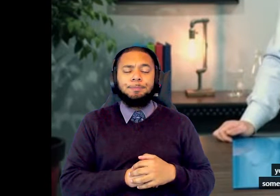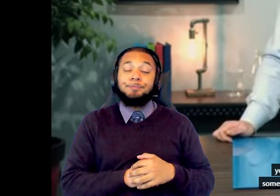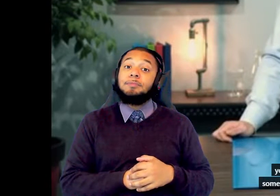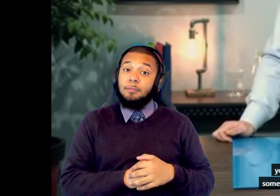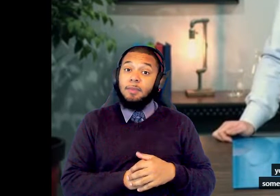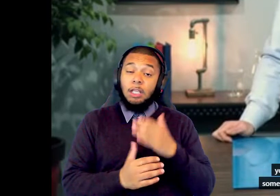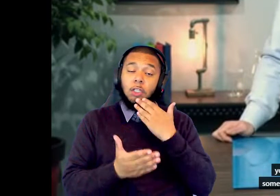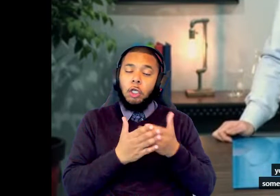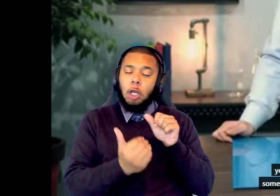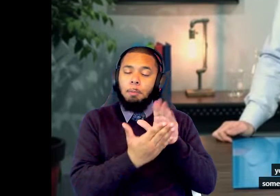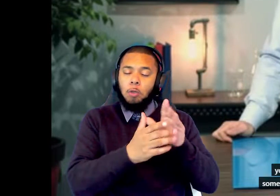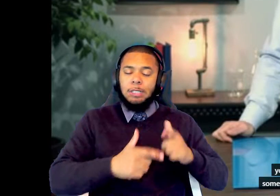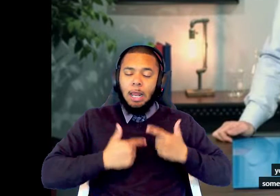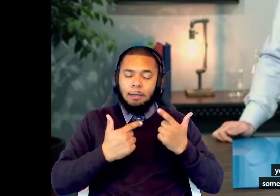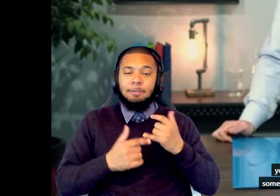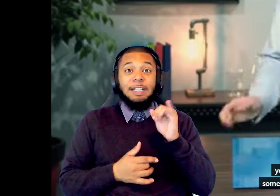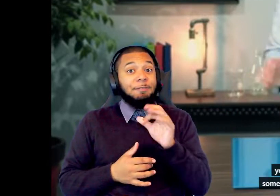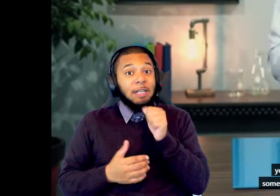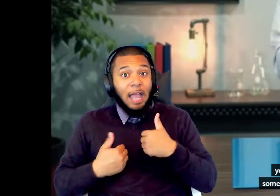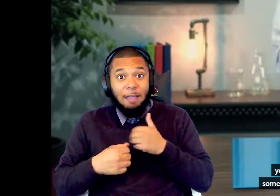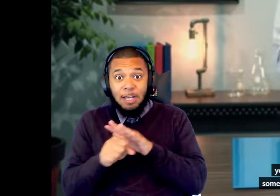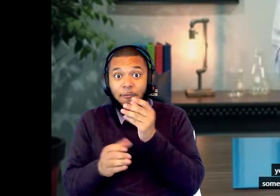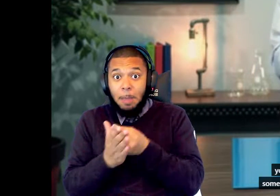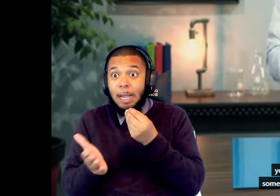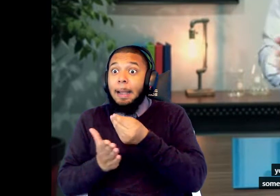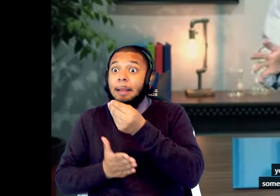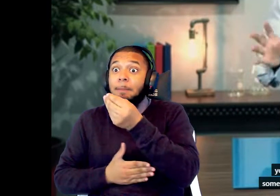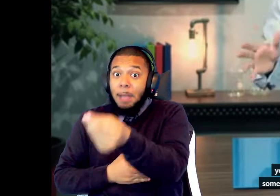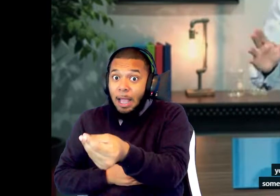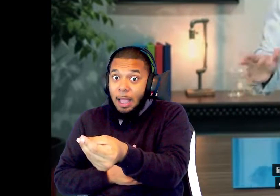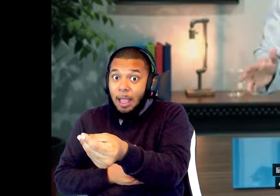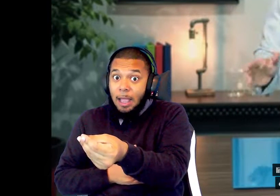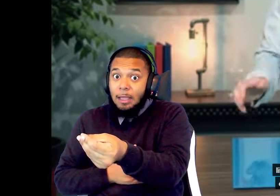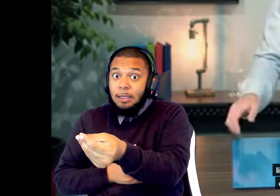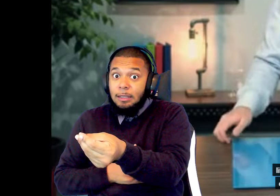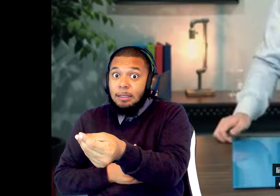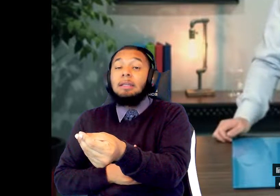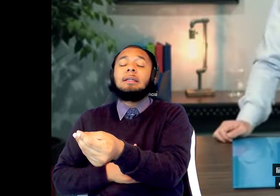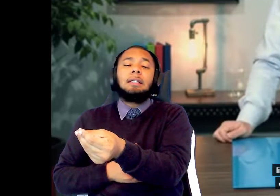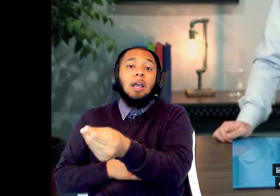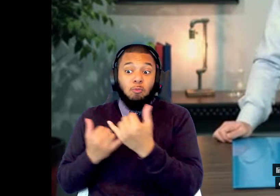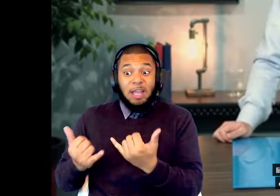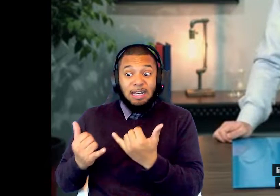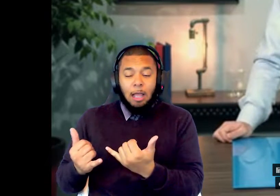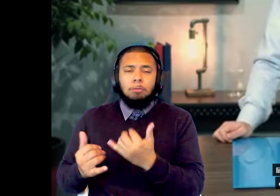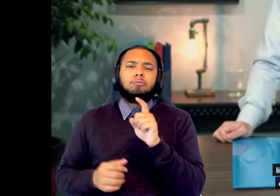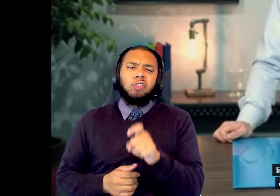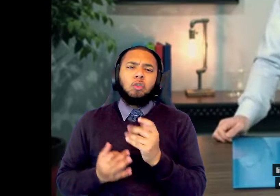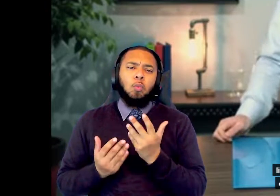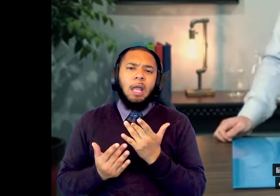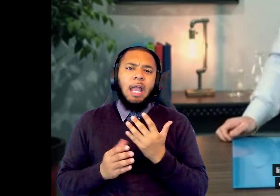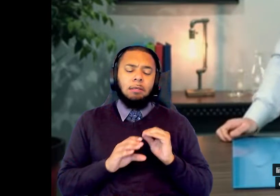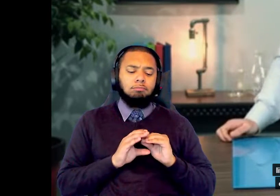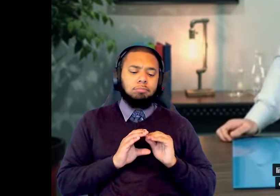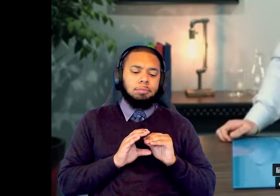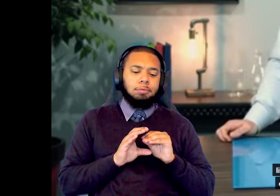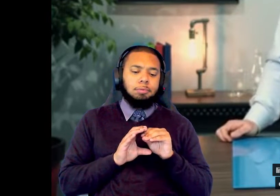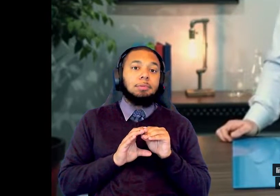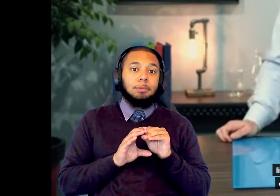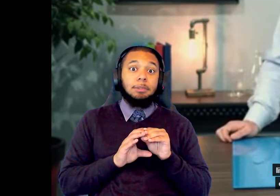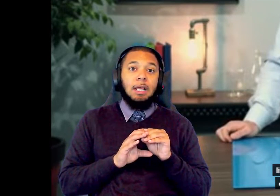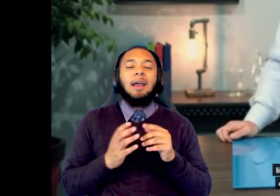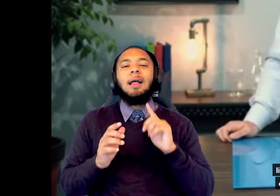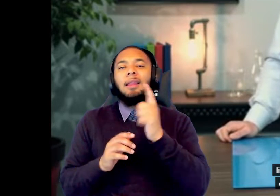If you don't have the money to buy something, probably just wait and save a little bit until you can. The credit card's a little bit